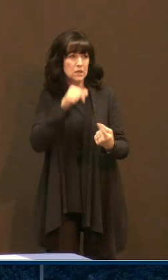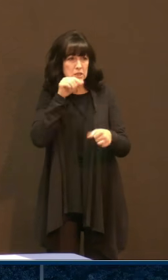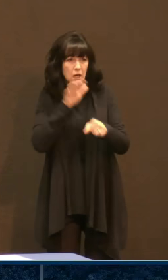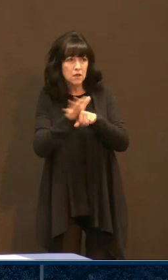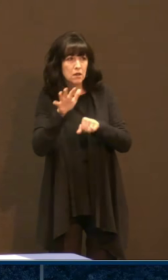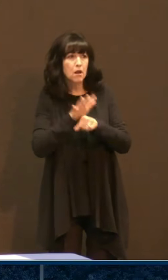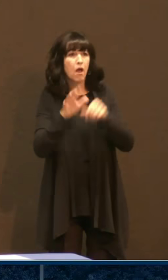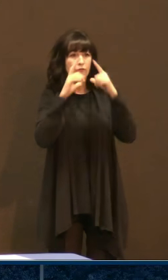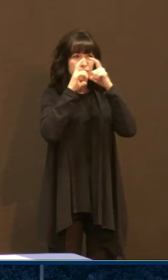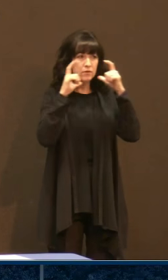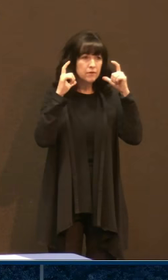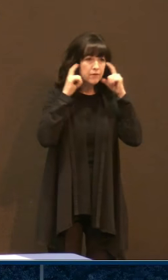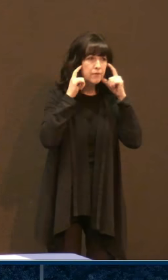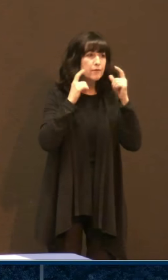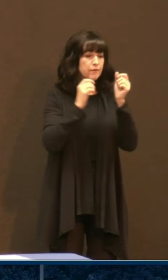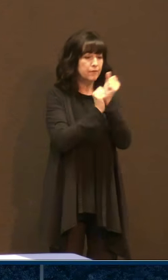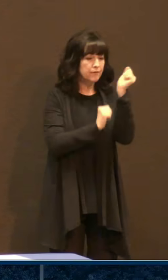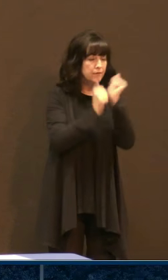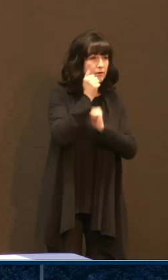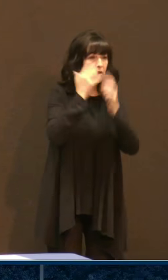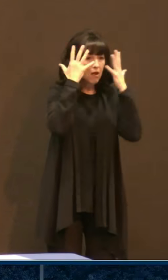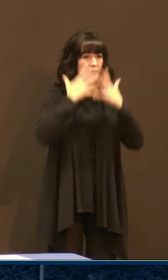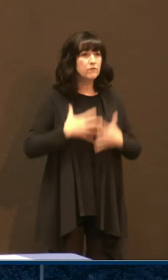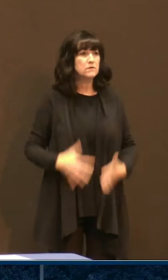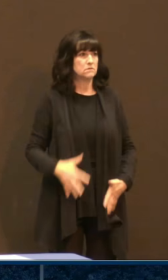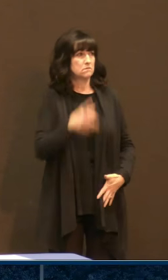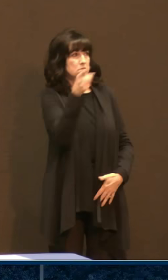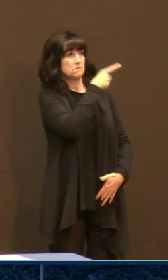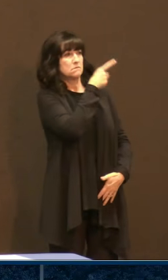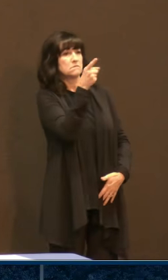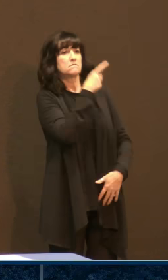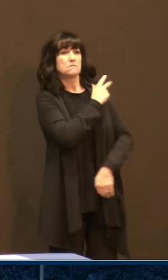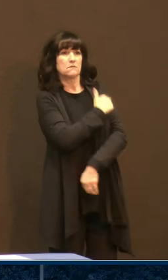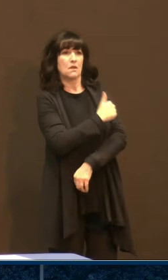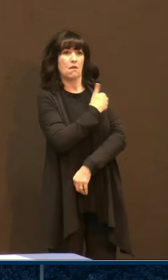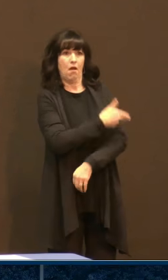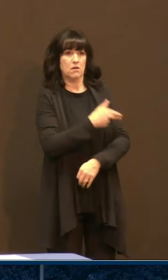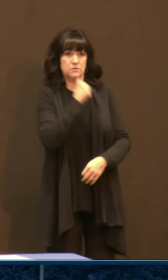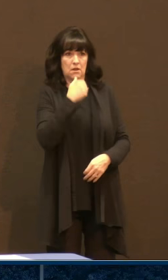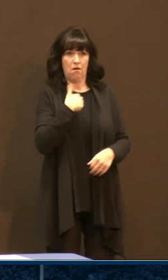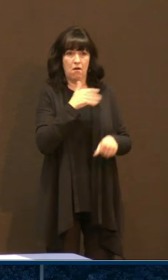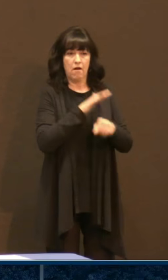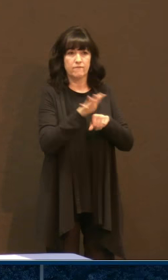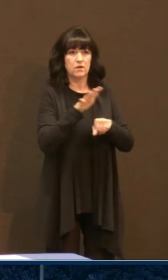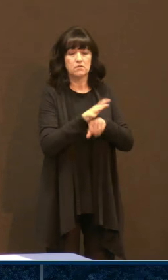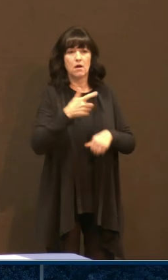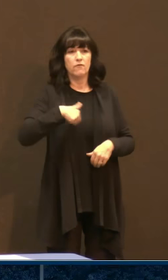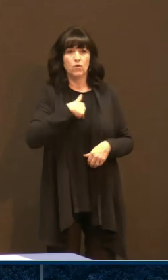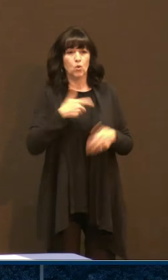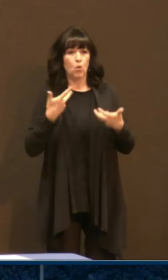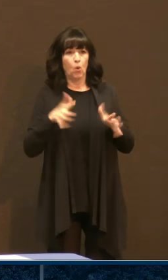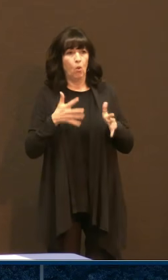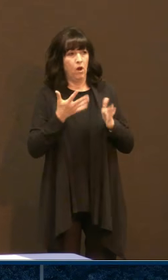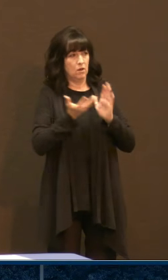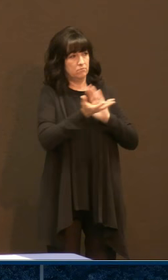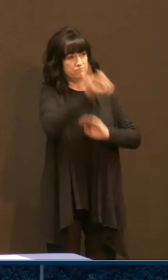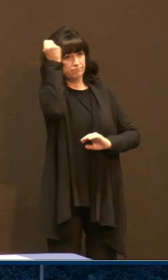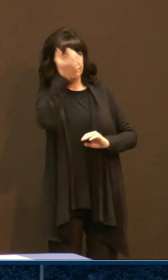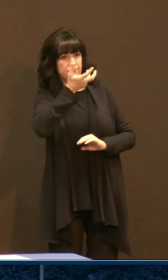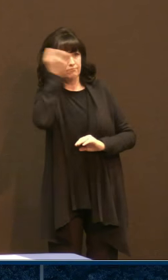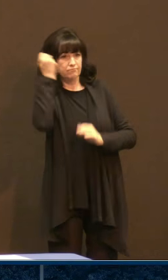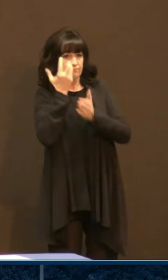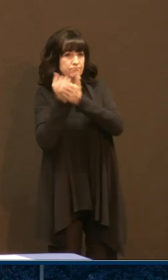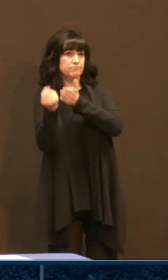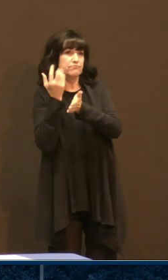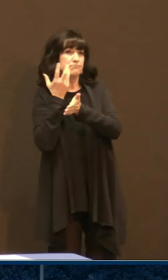first responders and hospital workers, and we didn't want to create any competition there for those masks. Now this